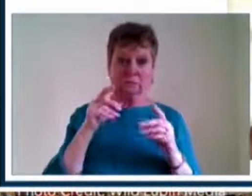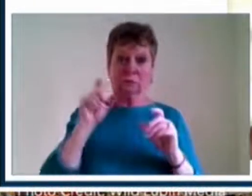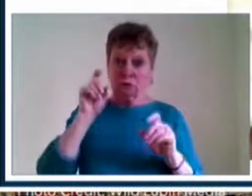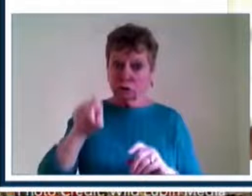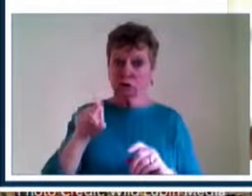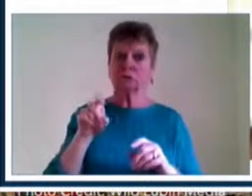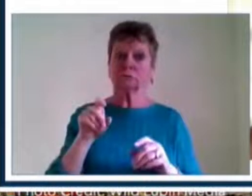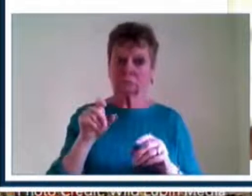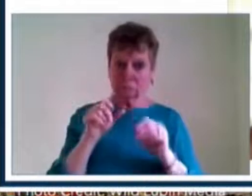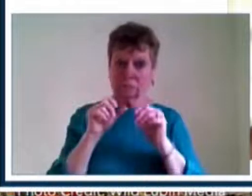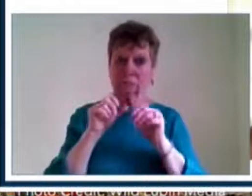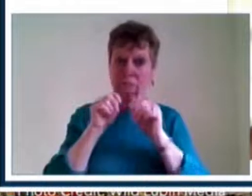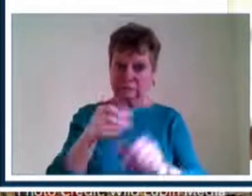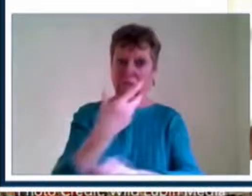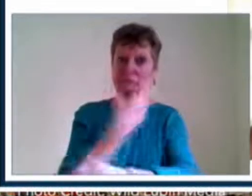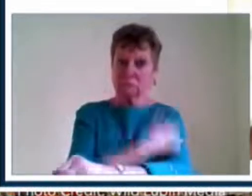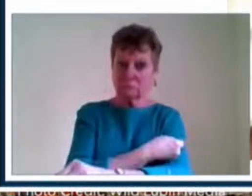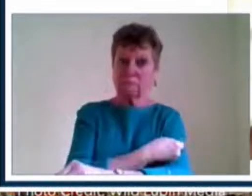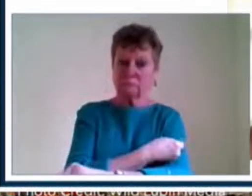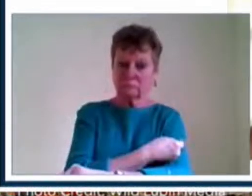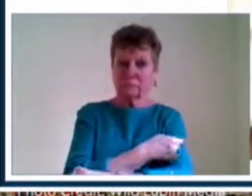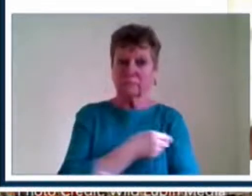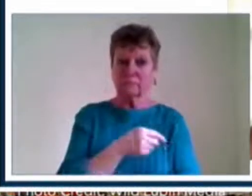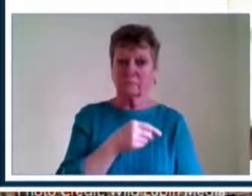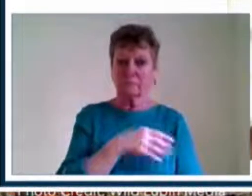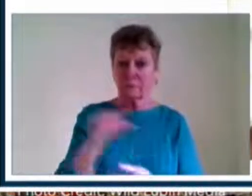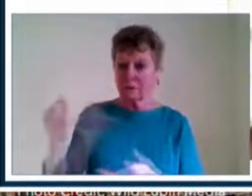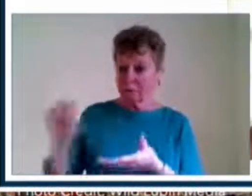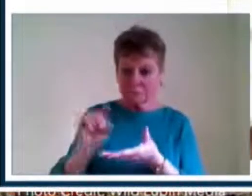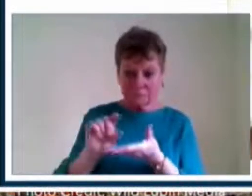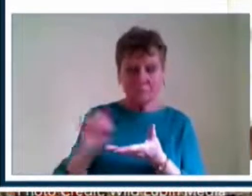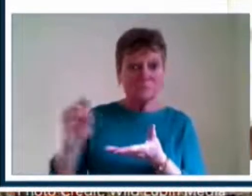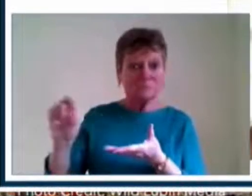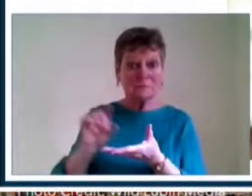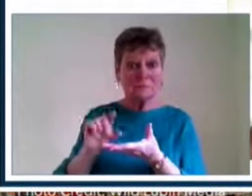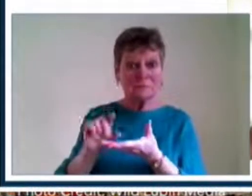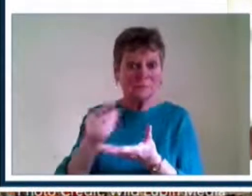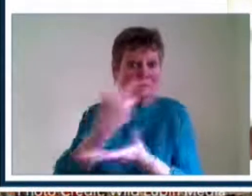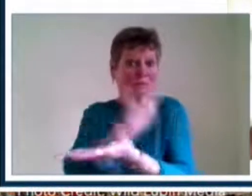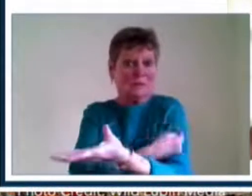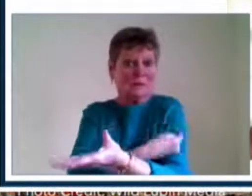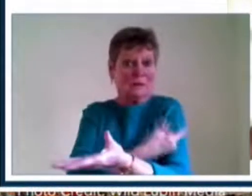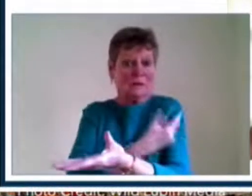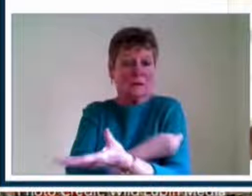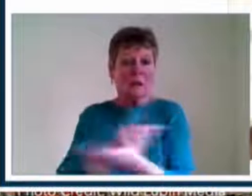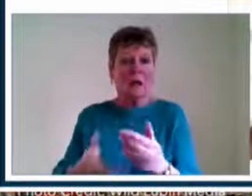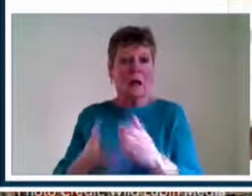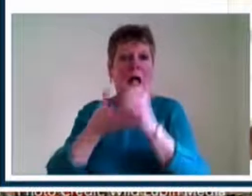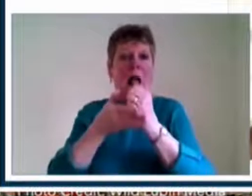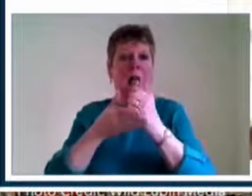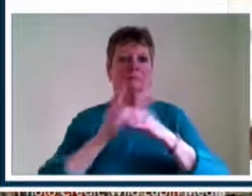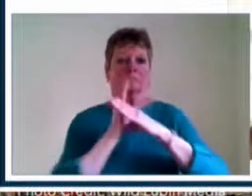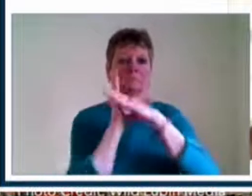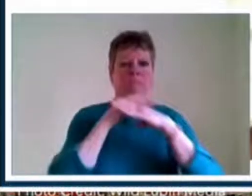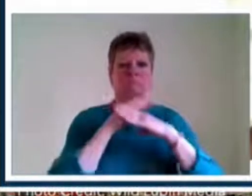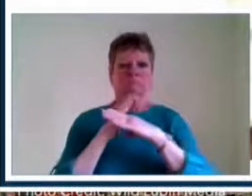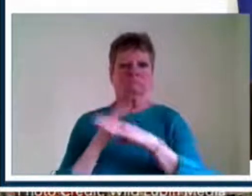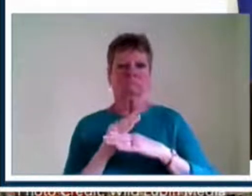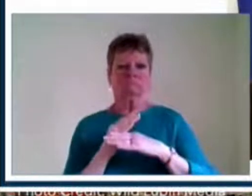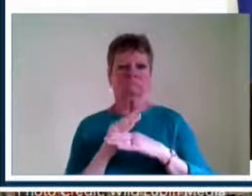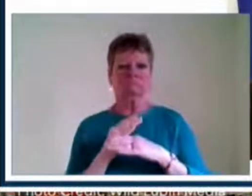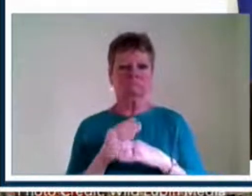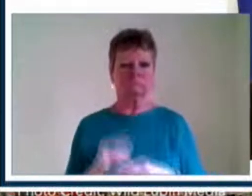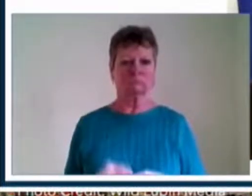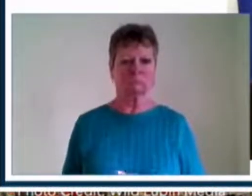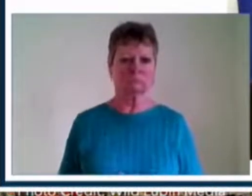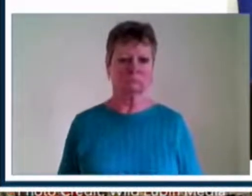vaccine series, because it's the vaccines that will give them that longer lasting immunity well beyond the 90 days. Do you have a